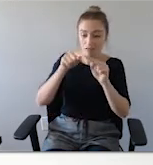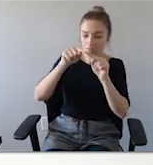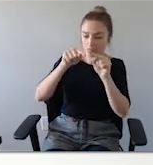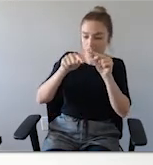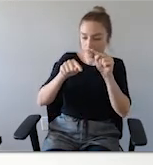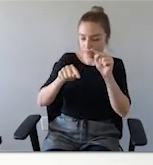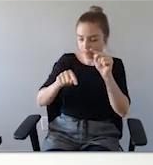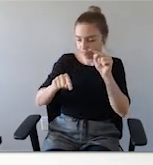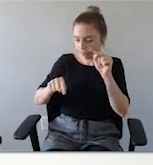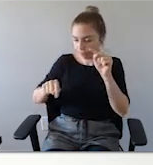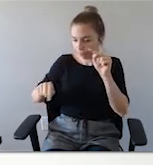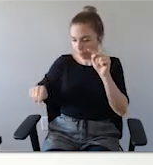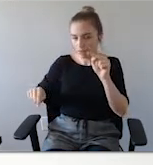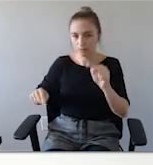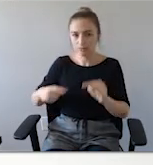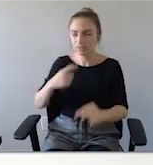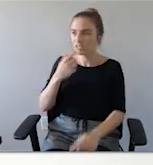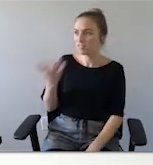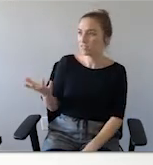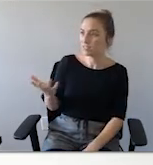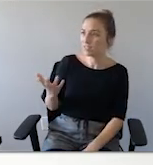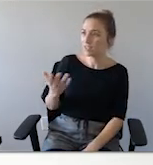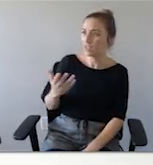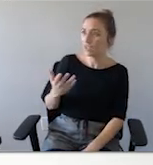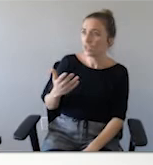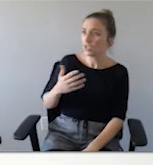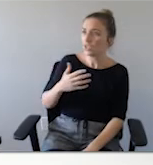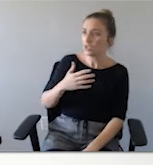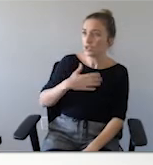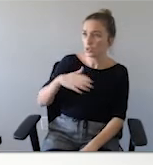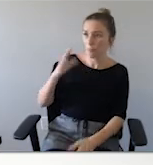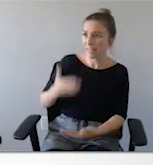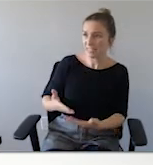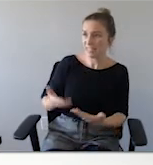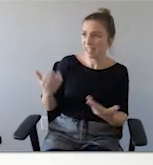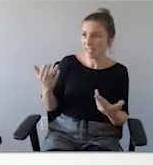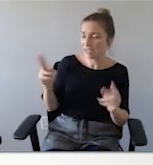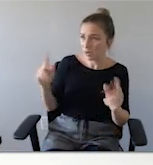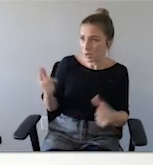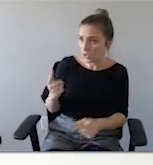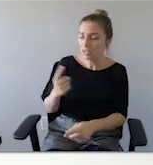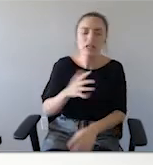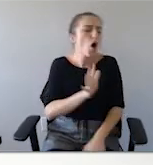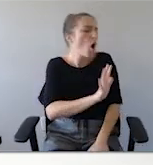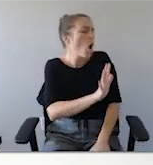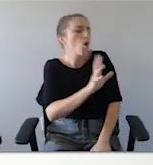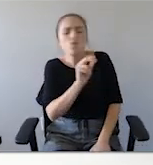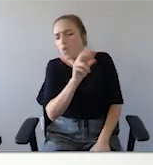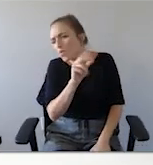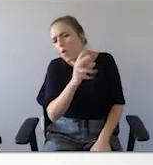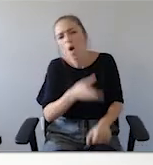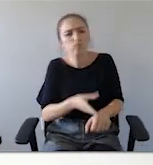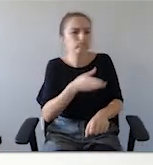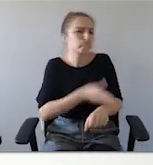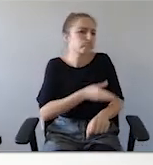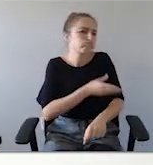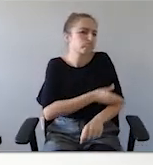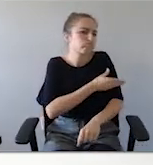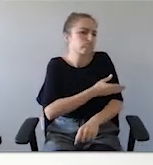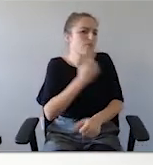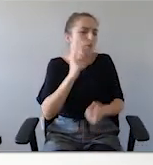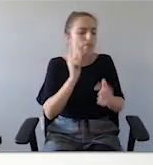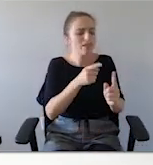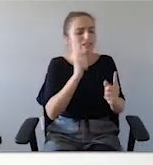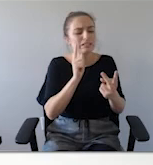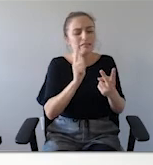what that indicated. And boy, they were like, oh no. You know, he's making progress here and there. And they